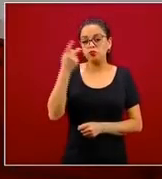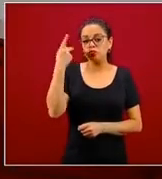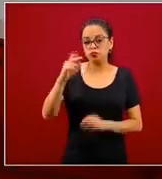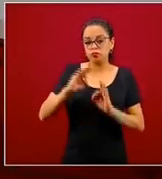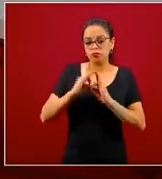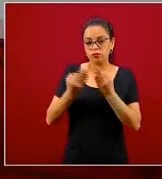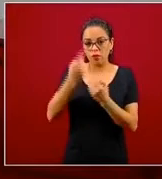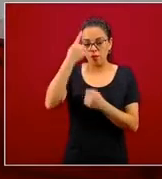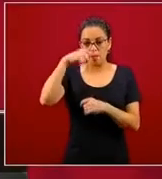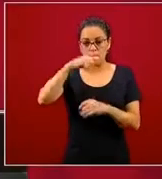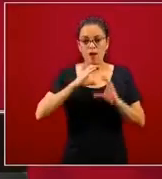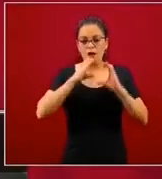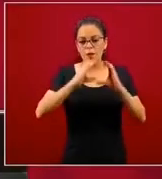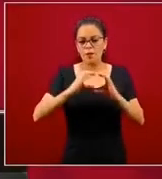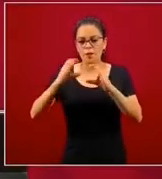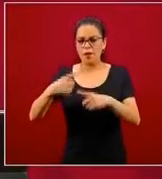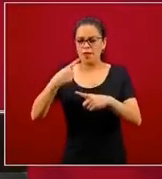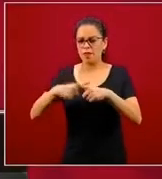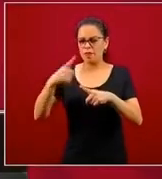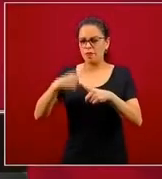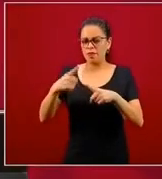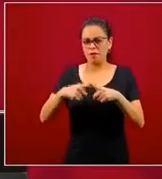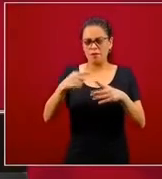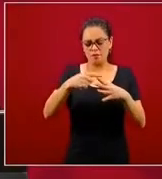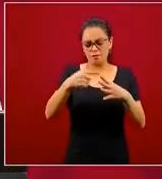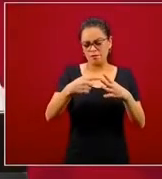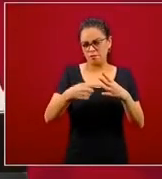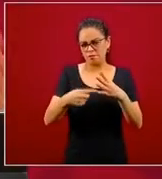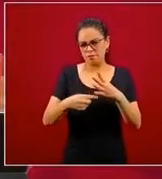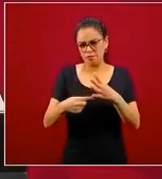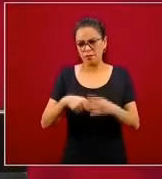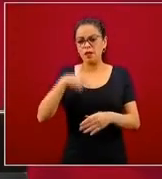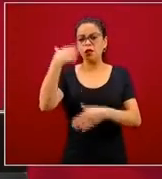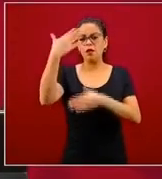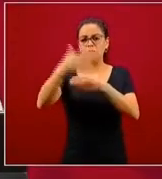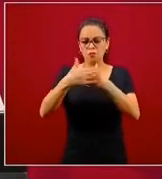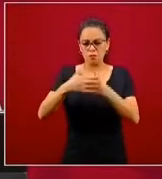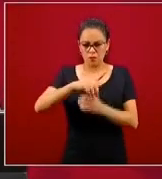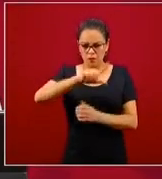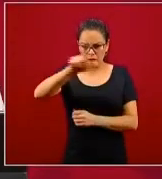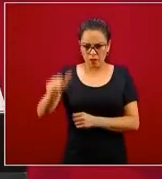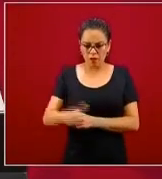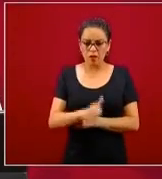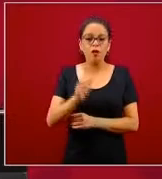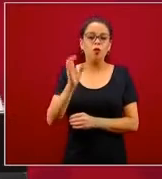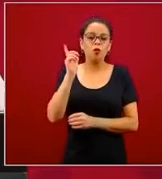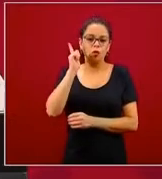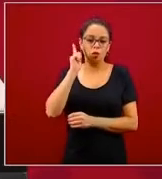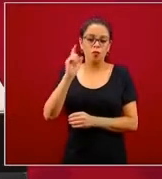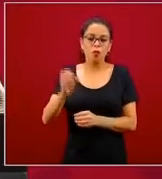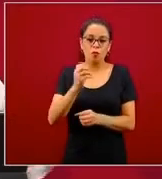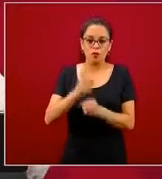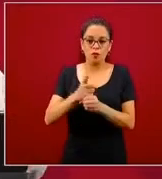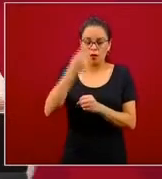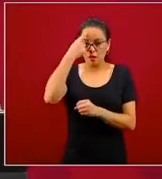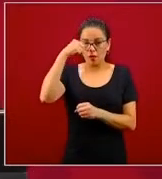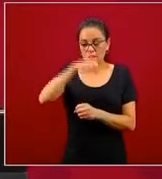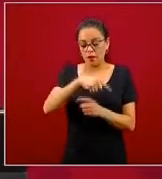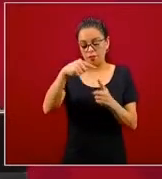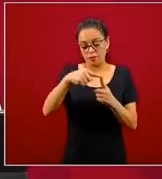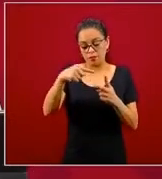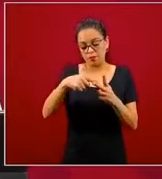prevención guidelines en around múltiples attitudes aspectos. and Ya tendremos behaviors. oportunidad, creo We'll que será have an más pertinente opportunity. I think señalarlo it's conforme more se